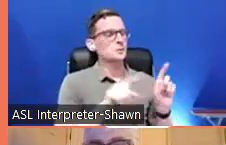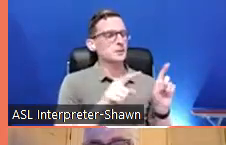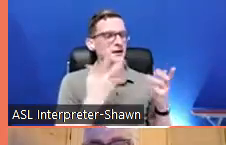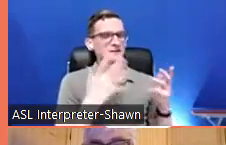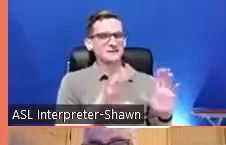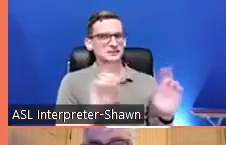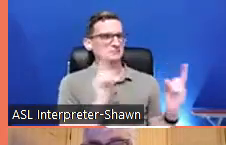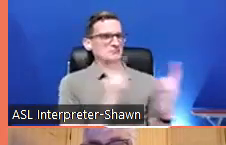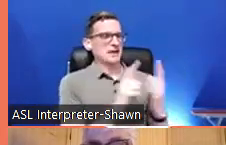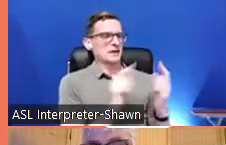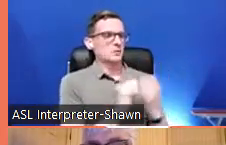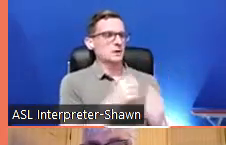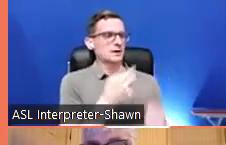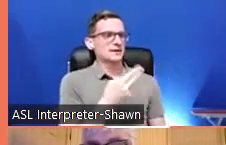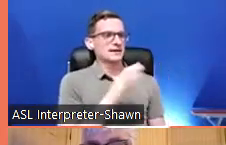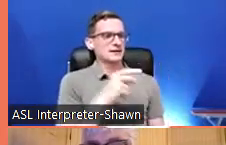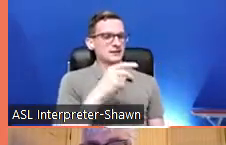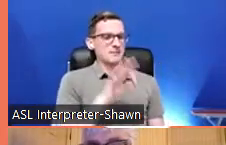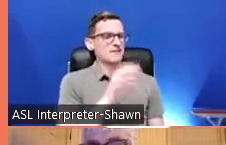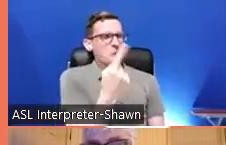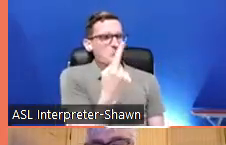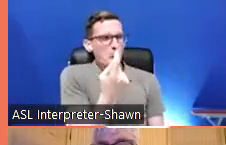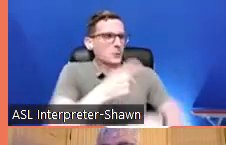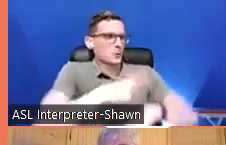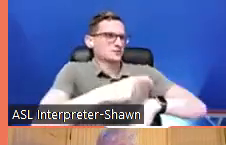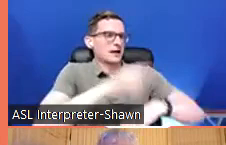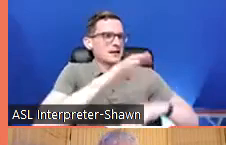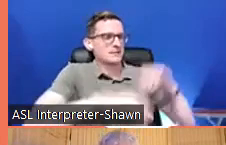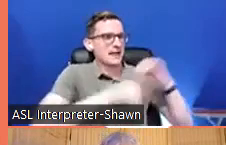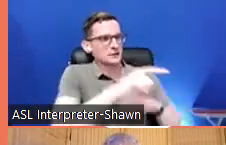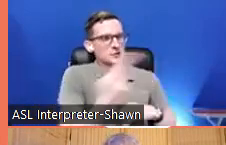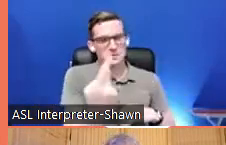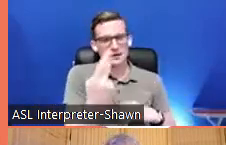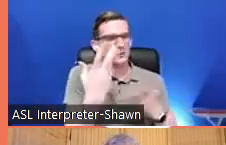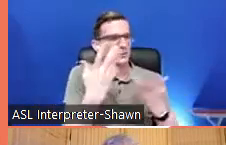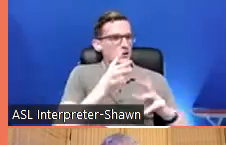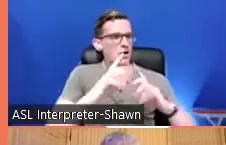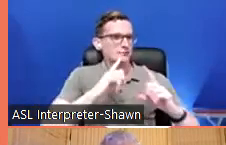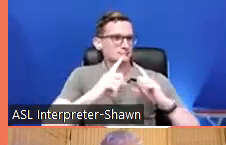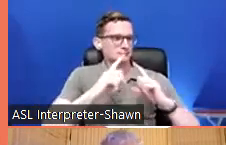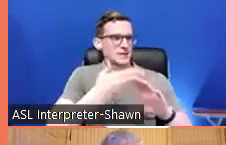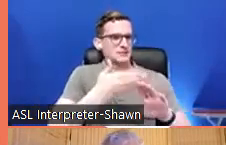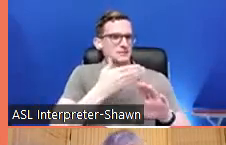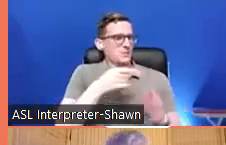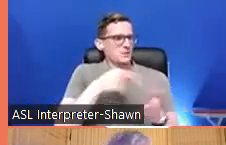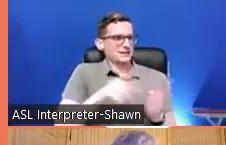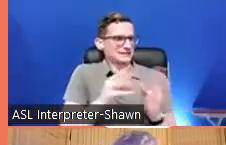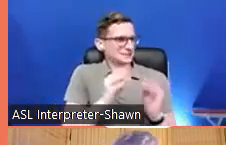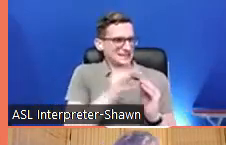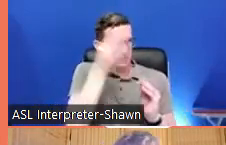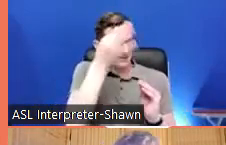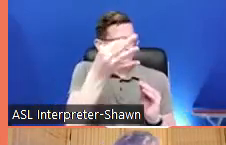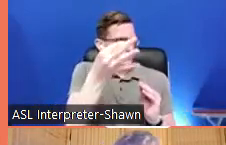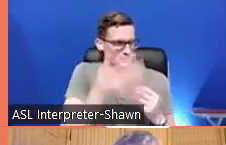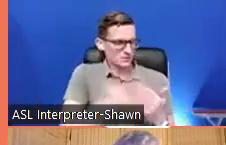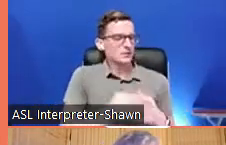more time than you did, and we spoke about this just prior to this meeting, in fact. And so we got